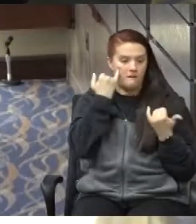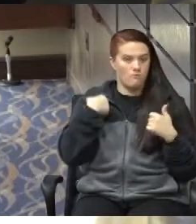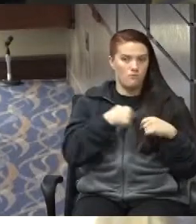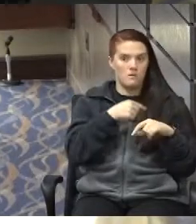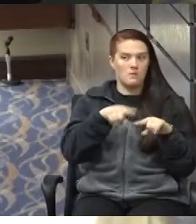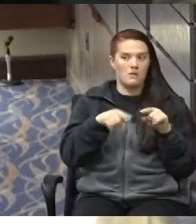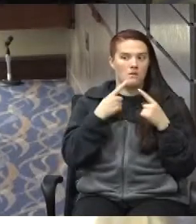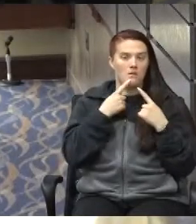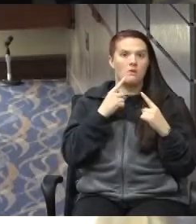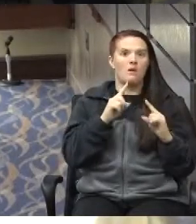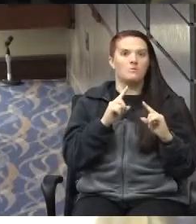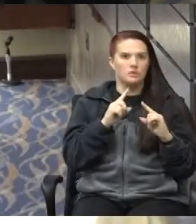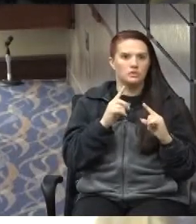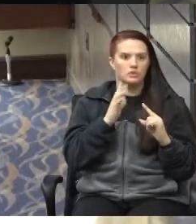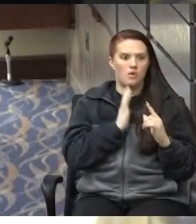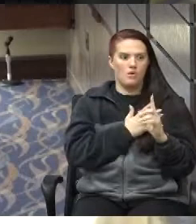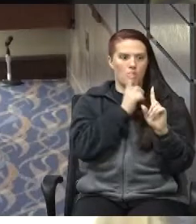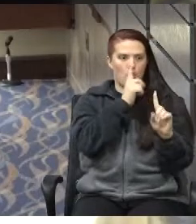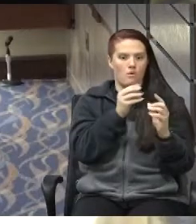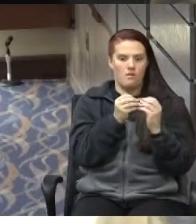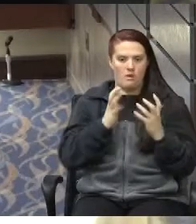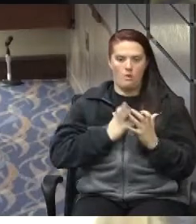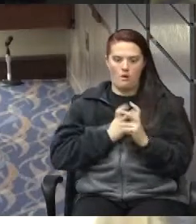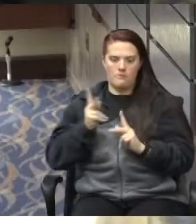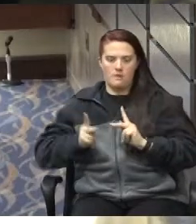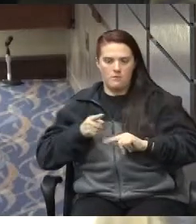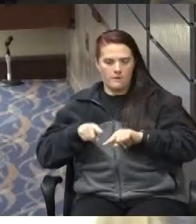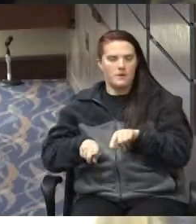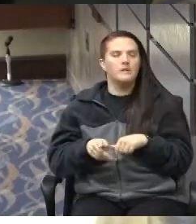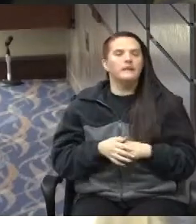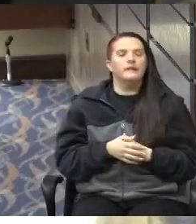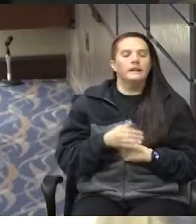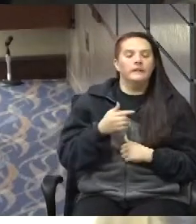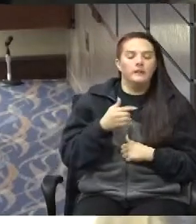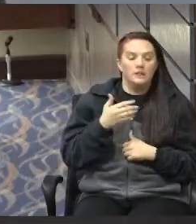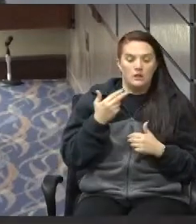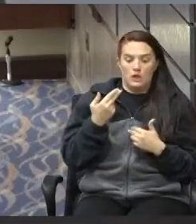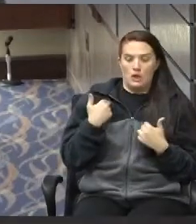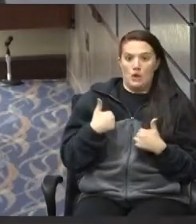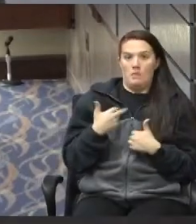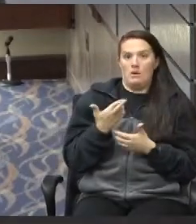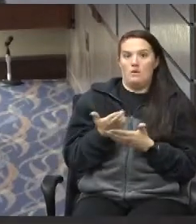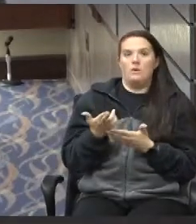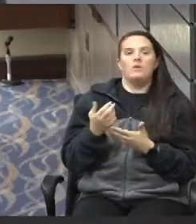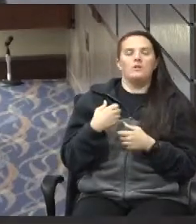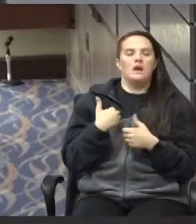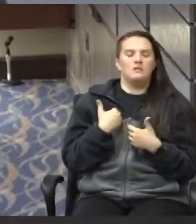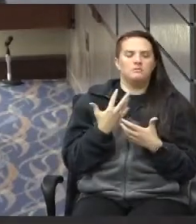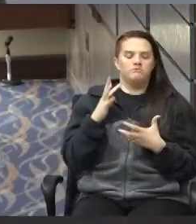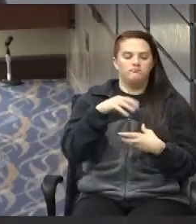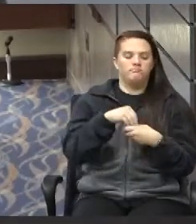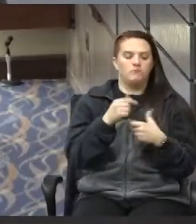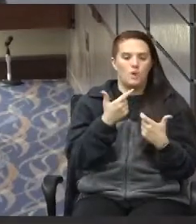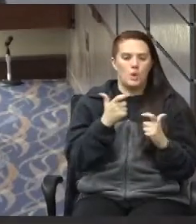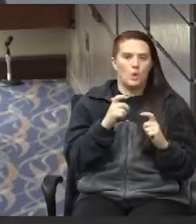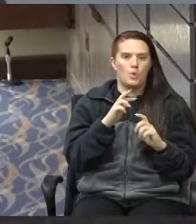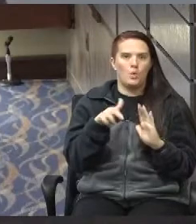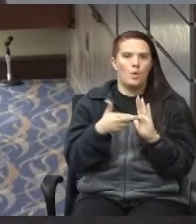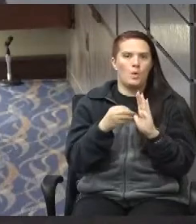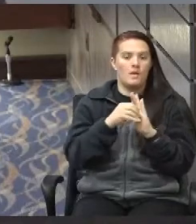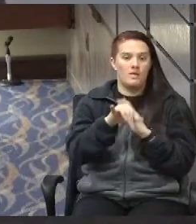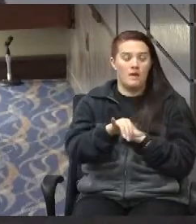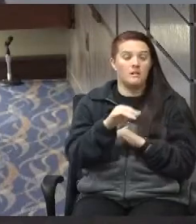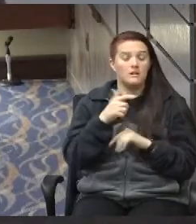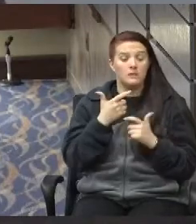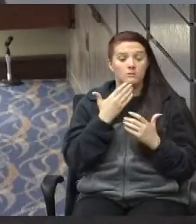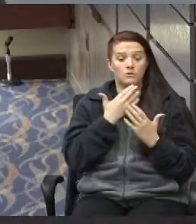the residents' goals without our people, and human resources plays a huge role in that. The good news is that